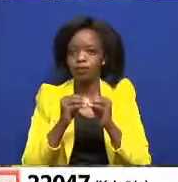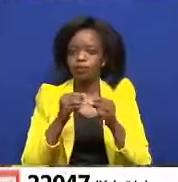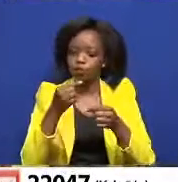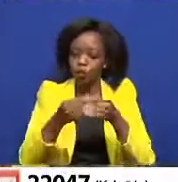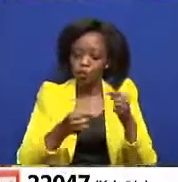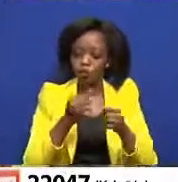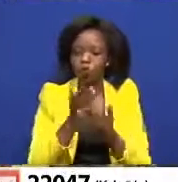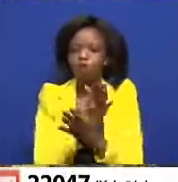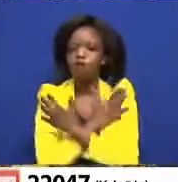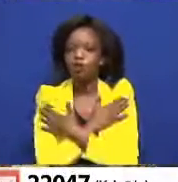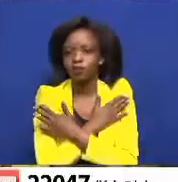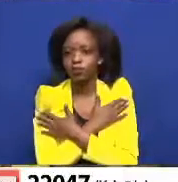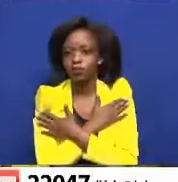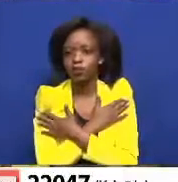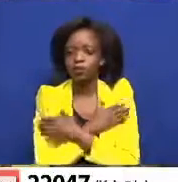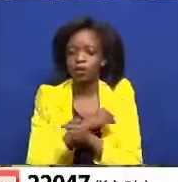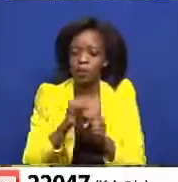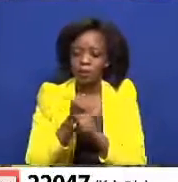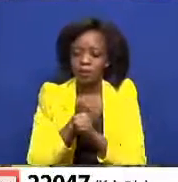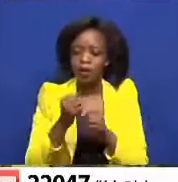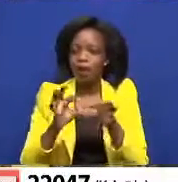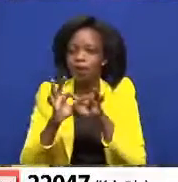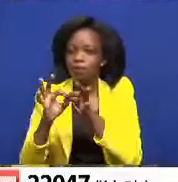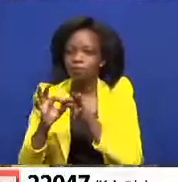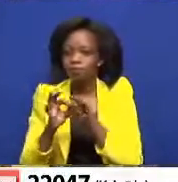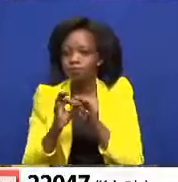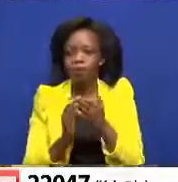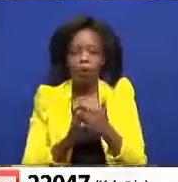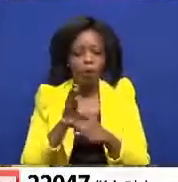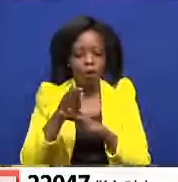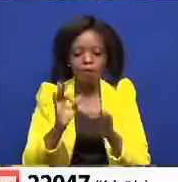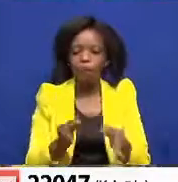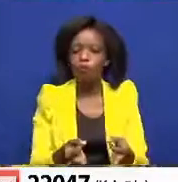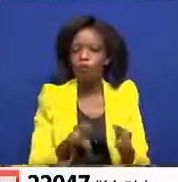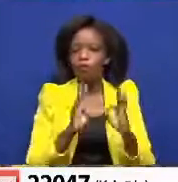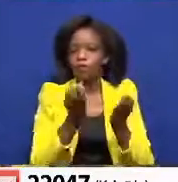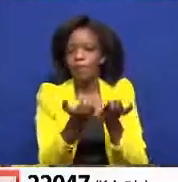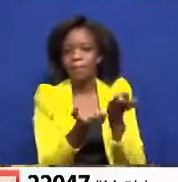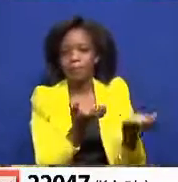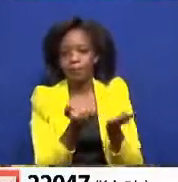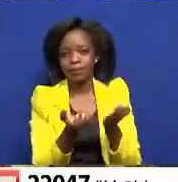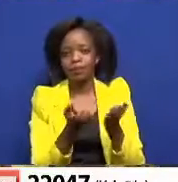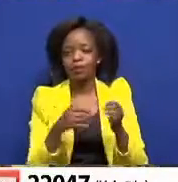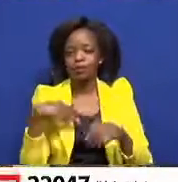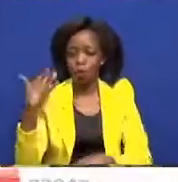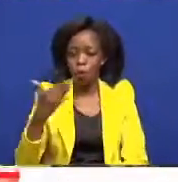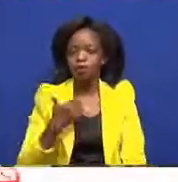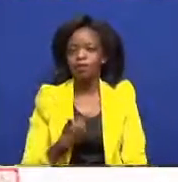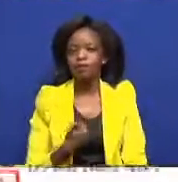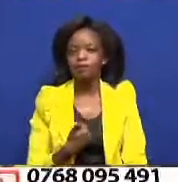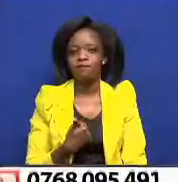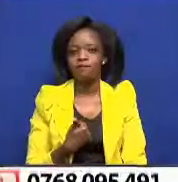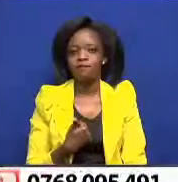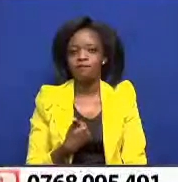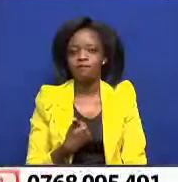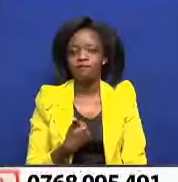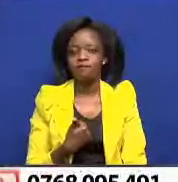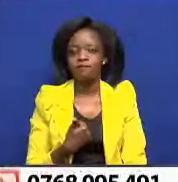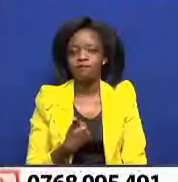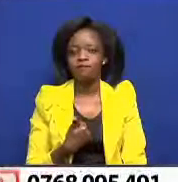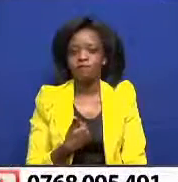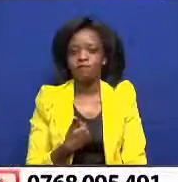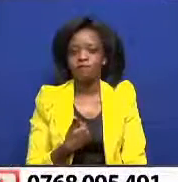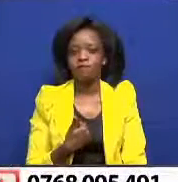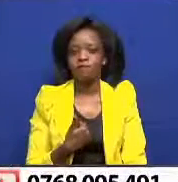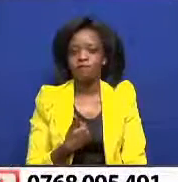friendship, creating bonds beyond the official business that we transact at the Senate. Kangata,